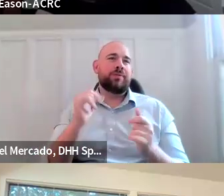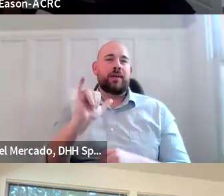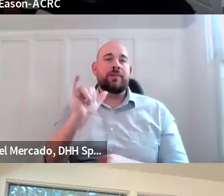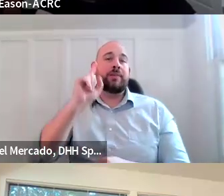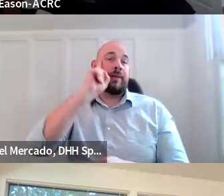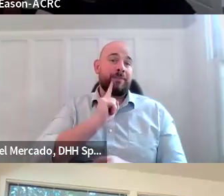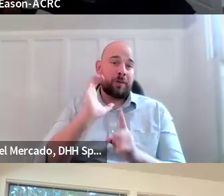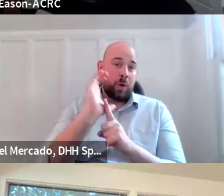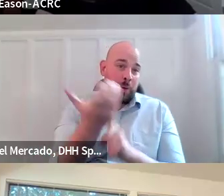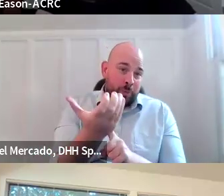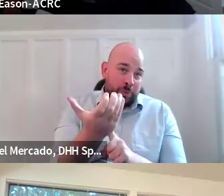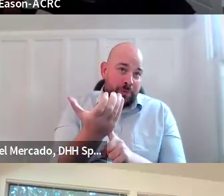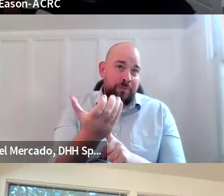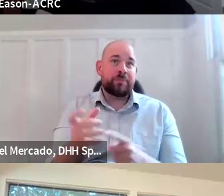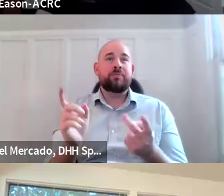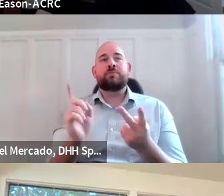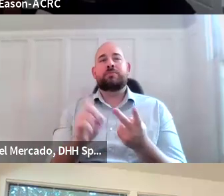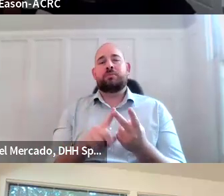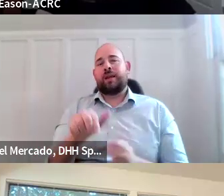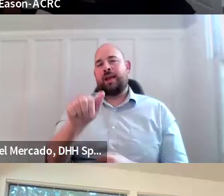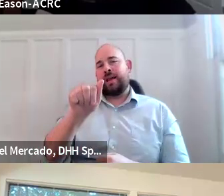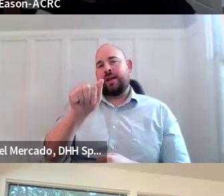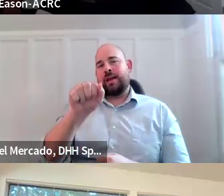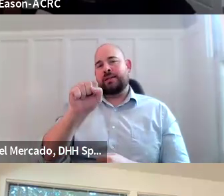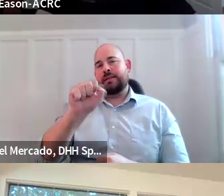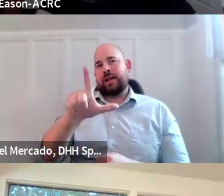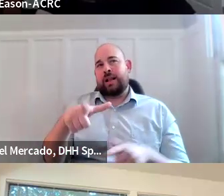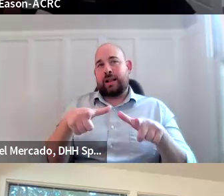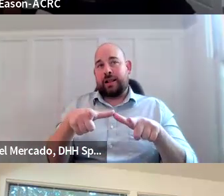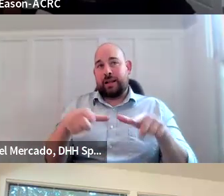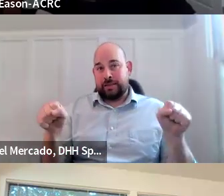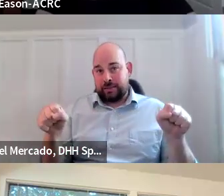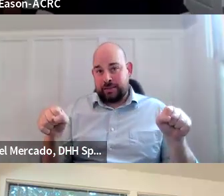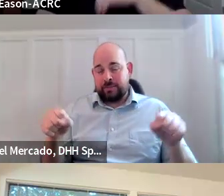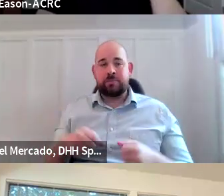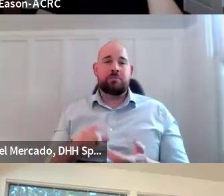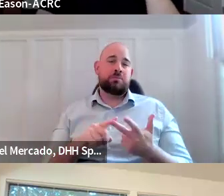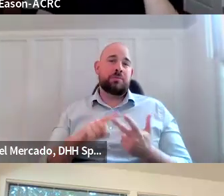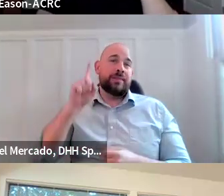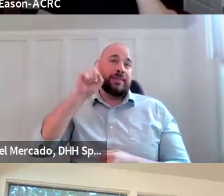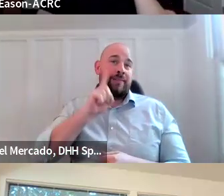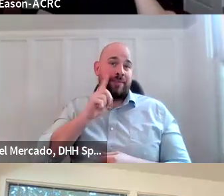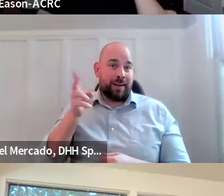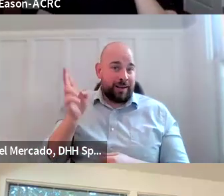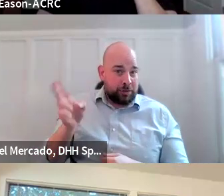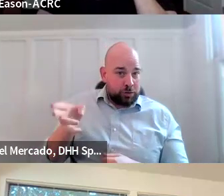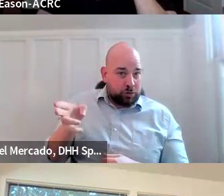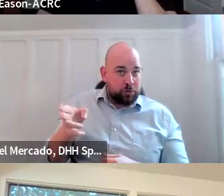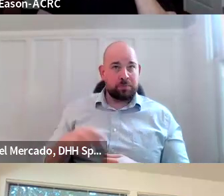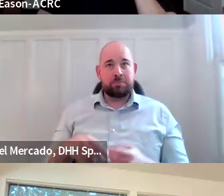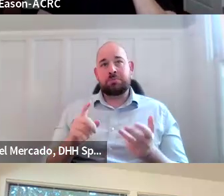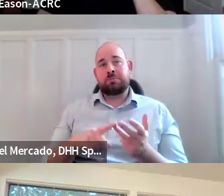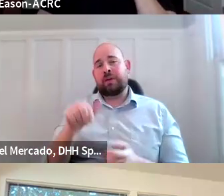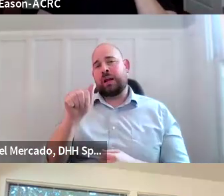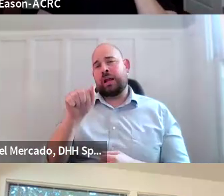make sure they've taken other deaf and hard of hearing courses. So example, deaf culture, have they taken ASL linguistics,